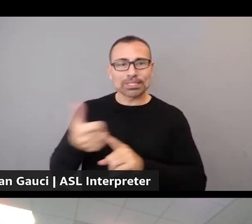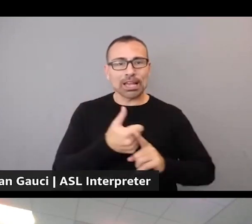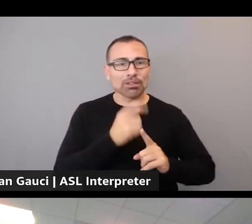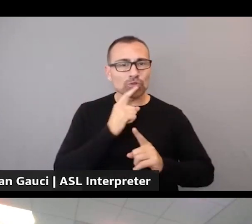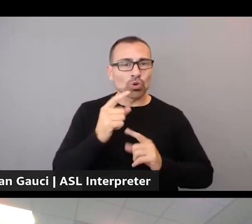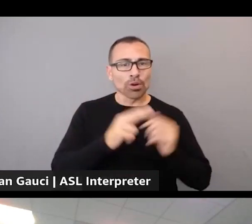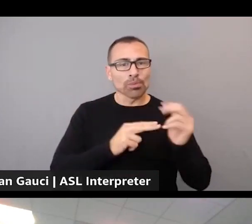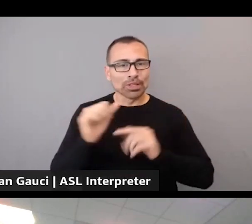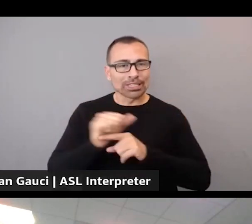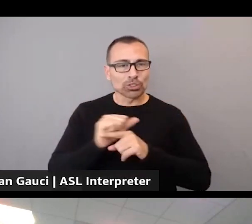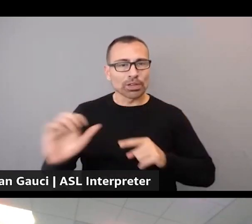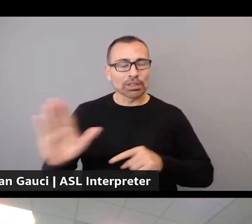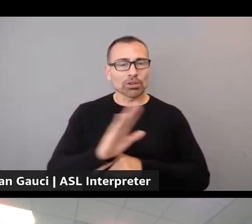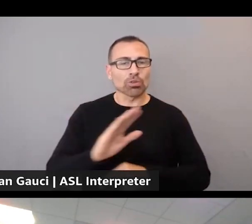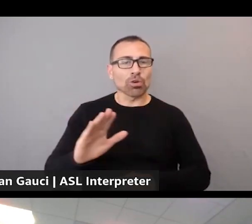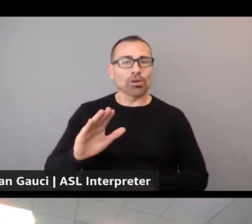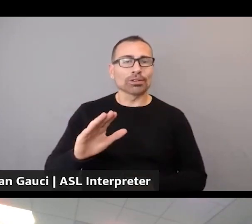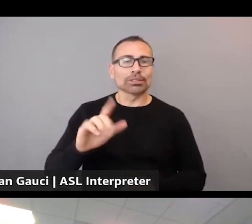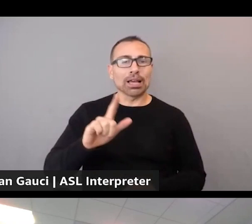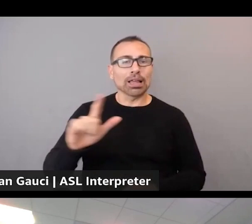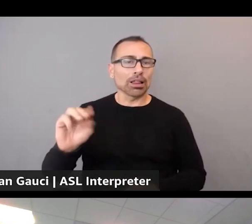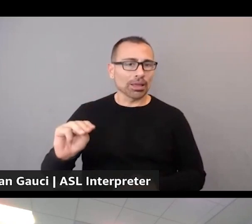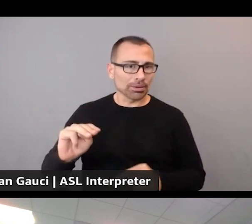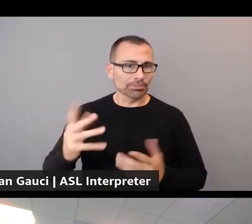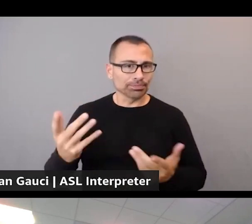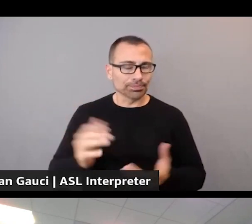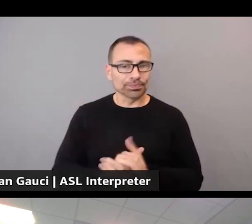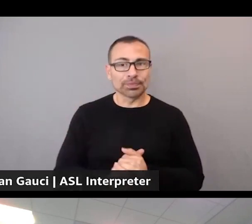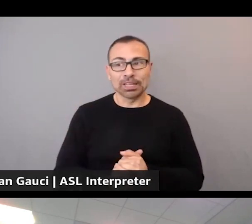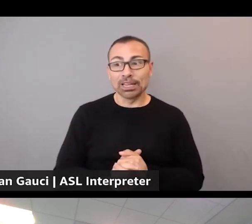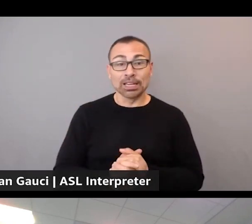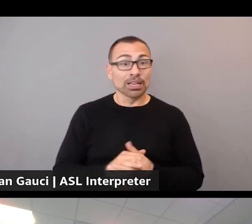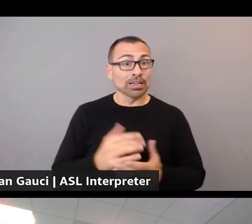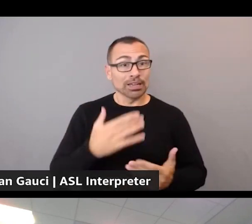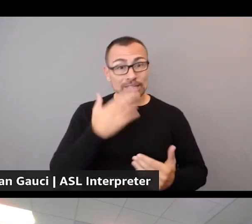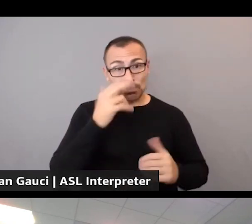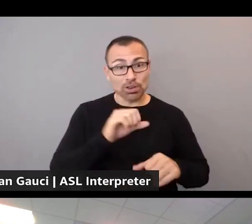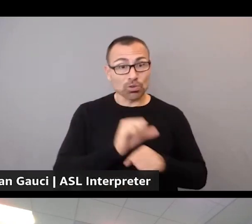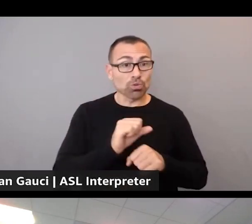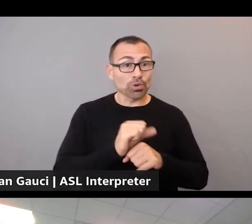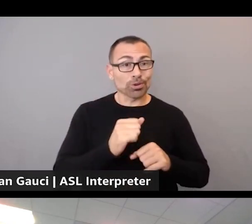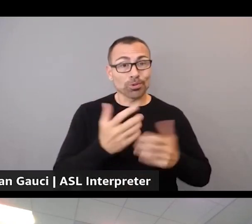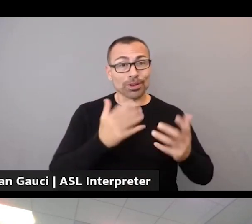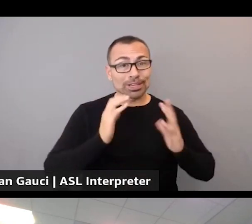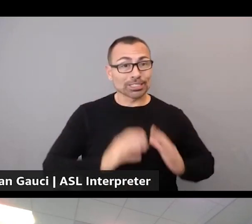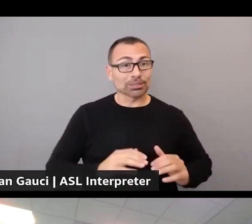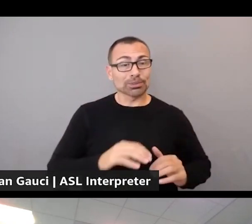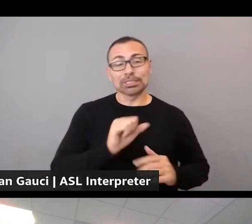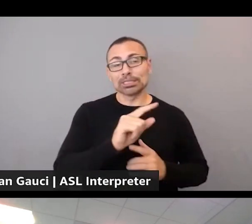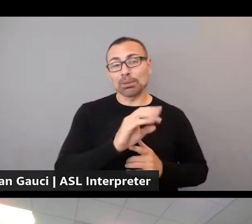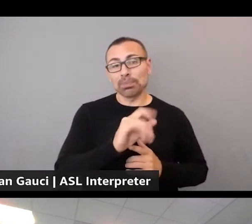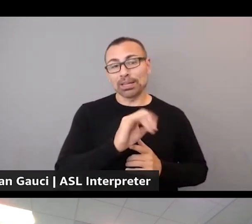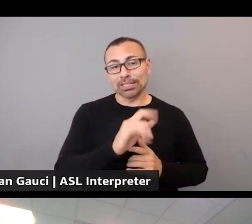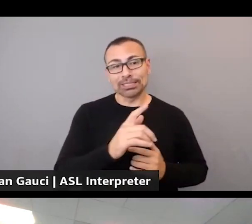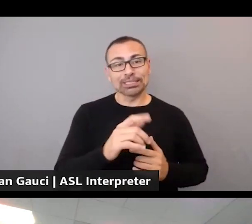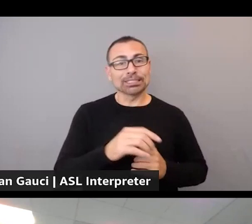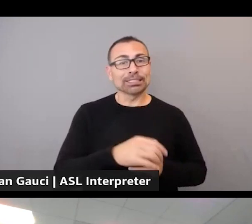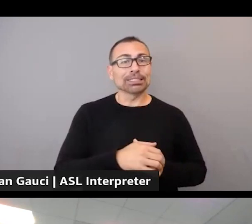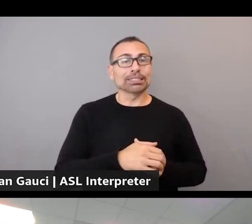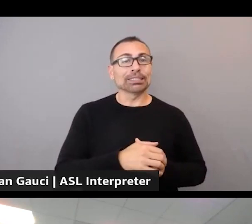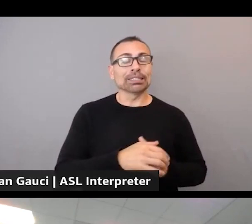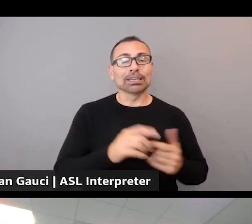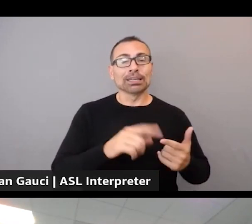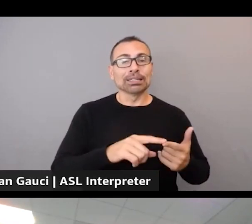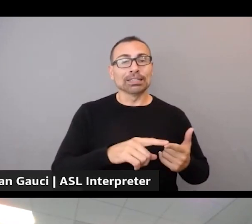fun to work with customers like Stability AI, AI 21 Labs, TII, so many of the